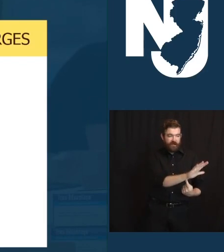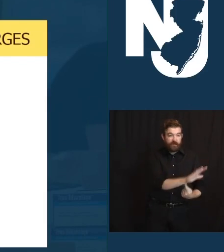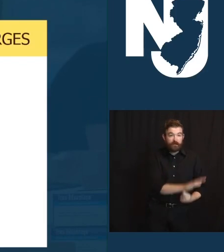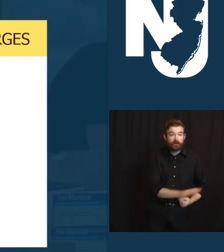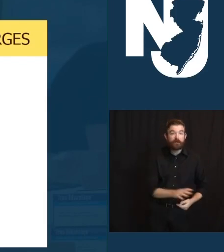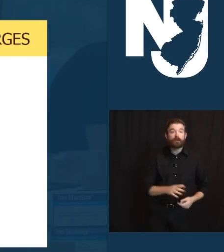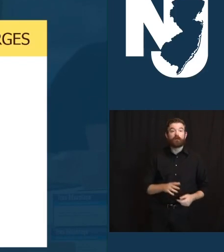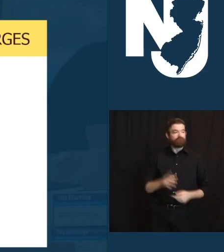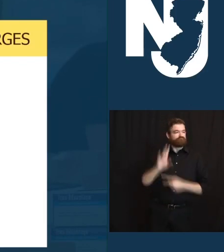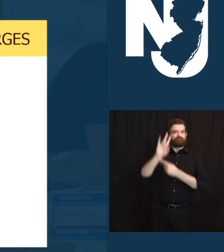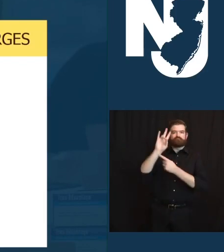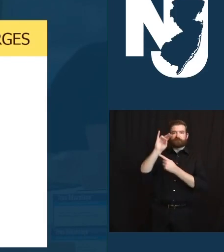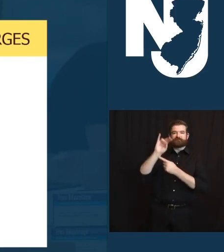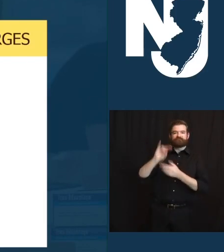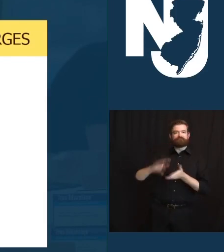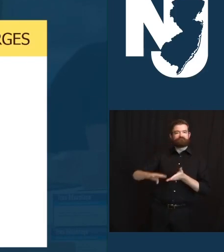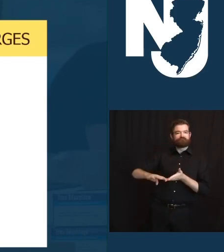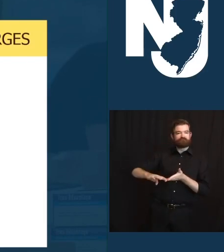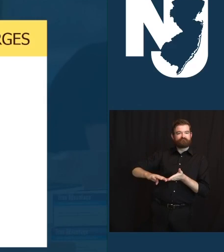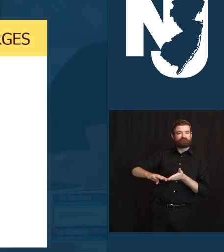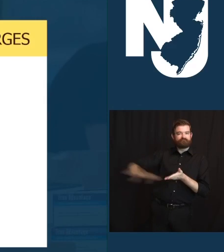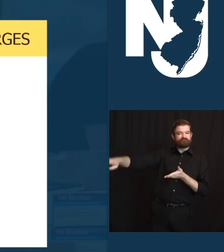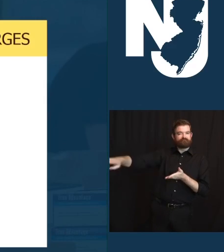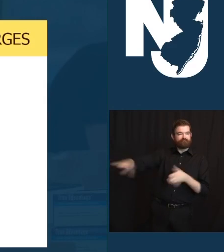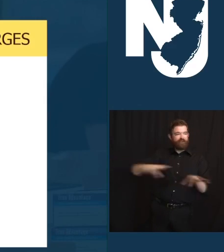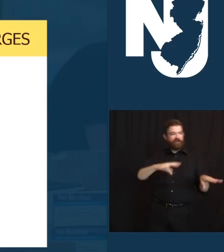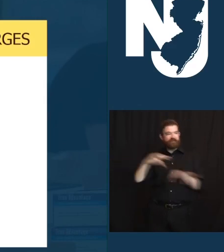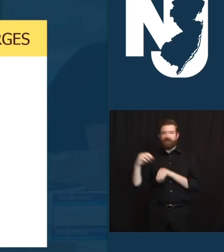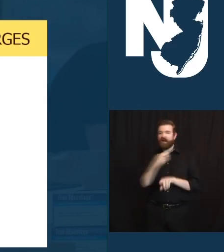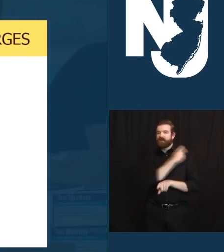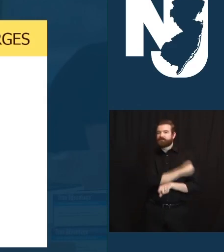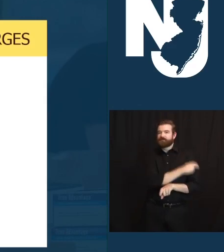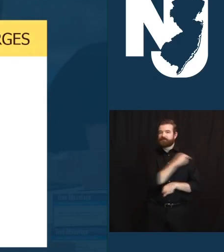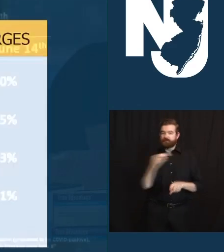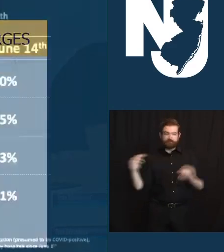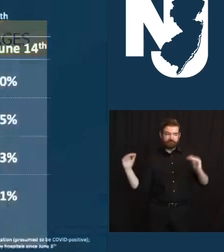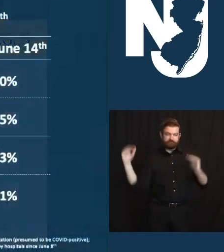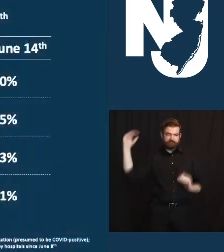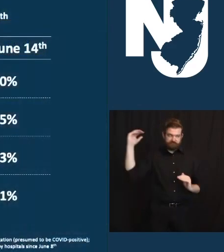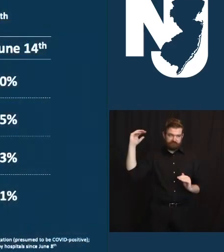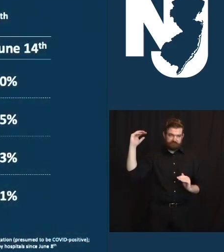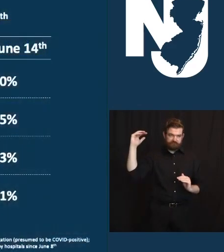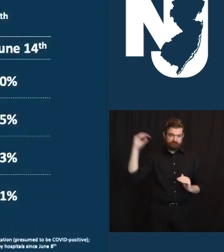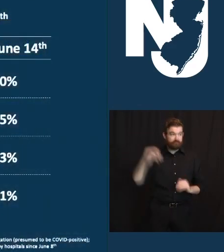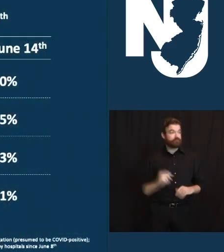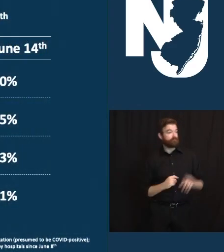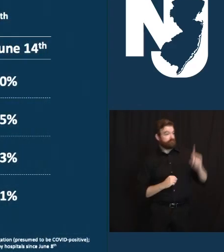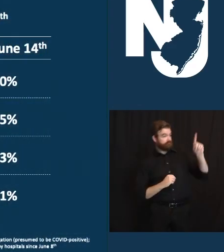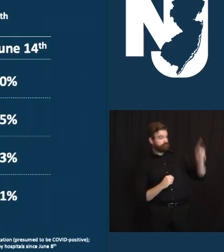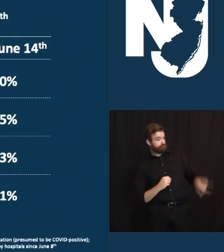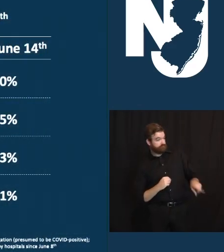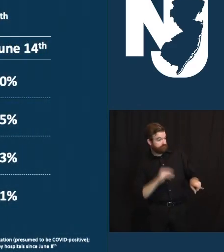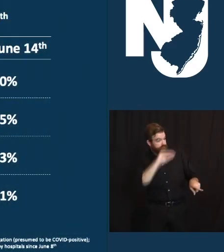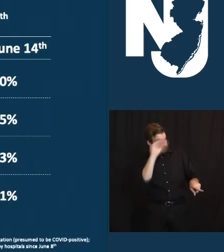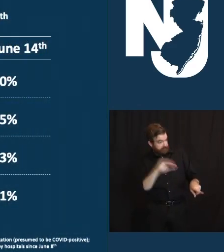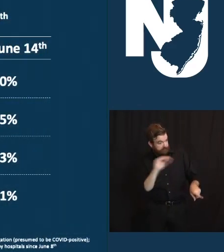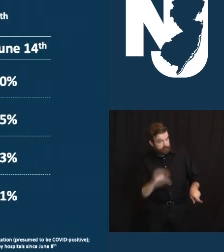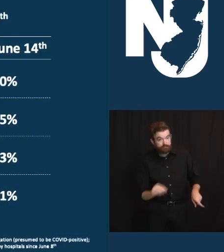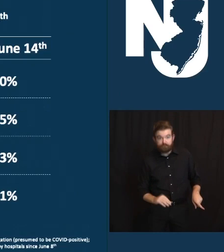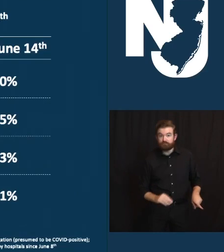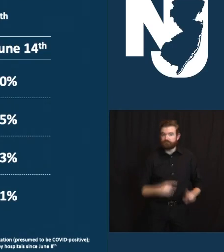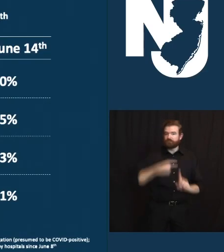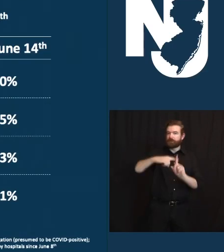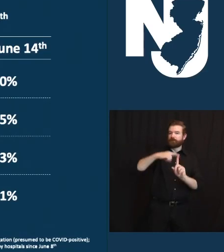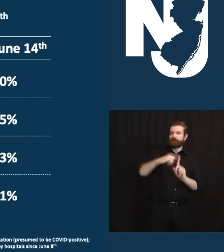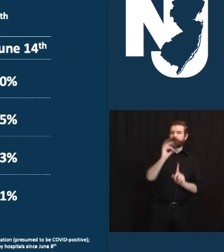70 live patients left our hospitals. These numbers continue to fuel positive trends. The number of patients